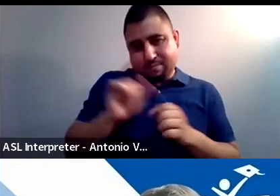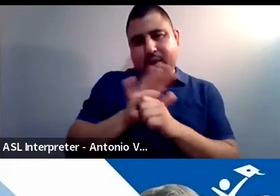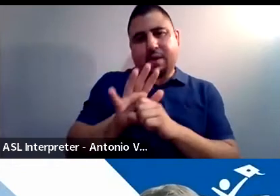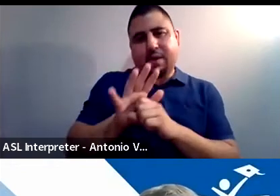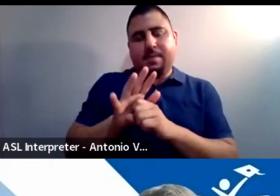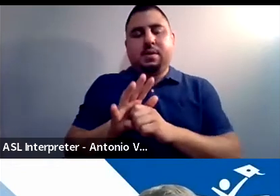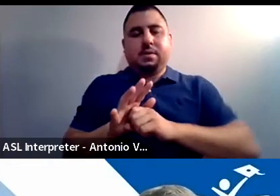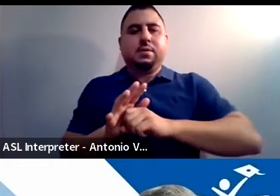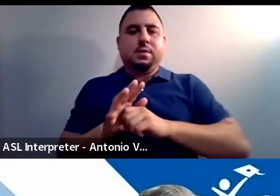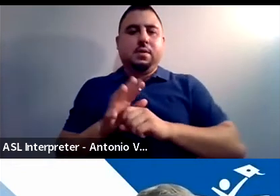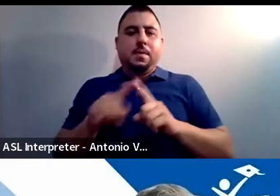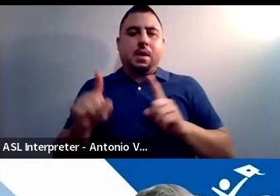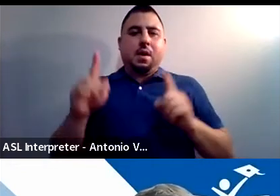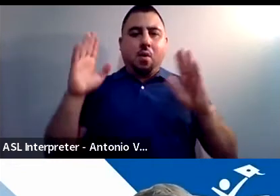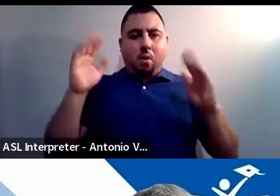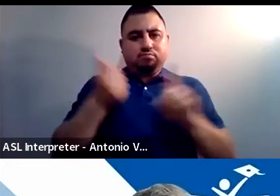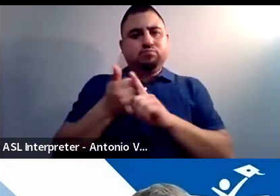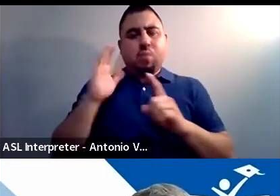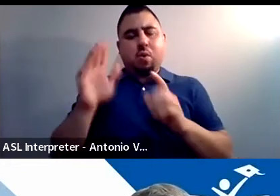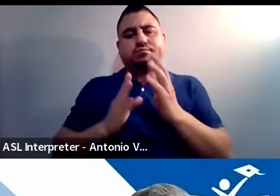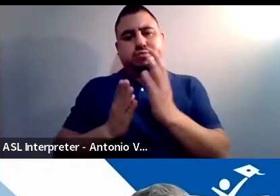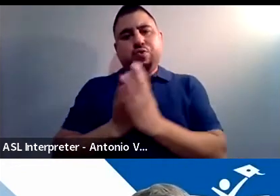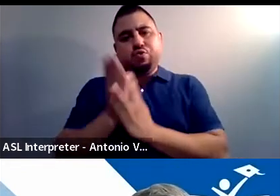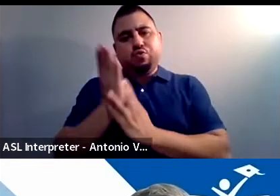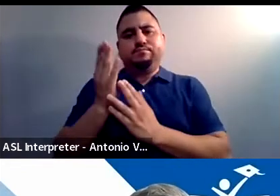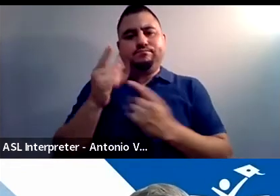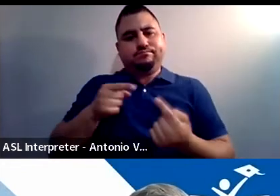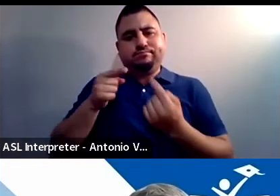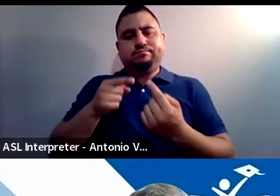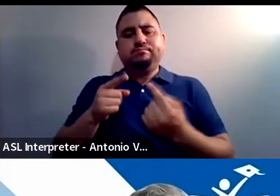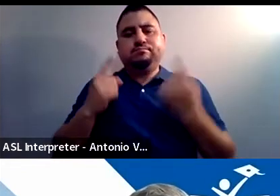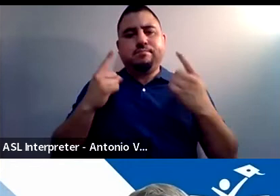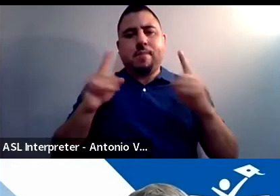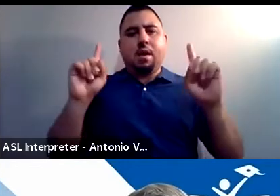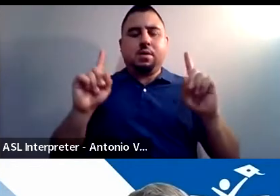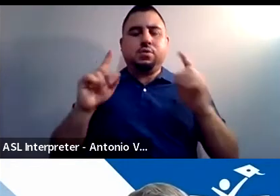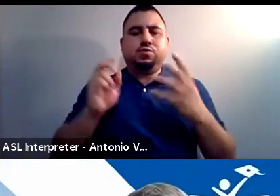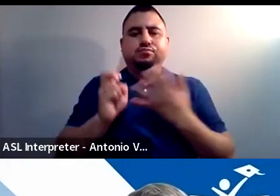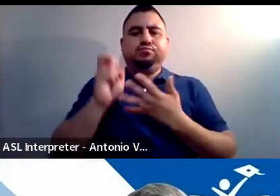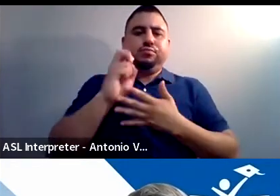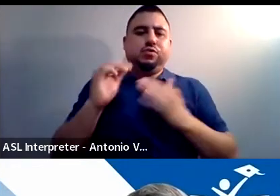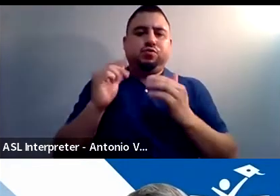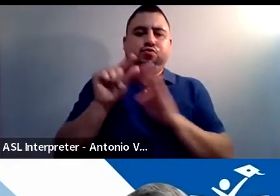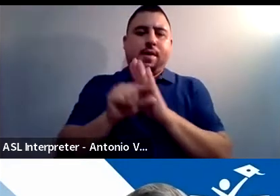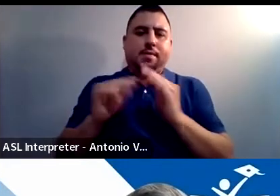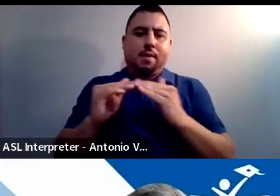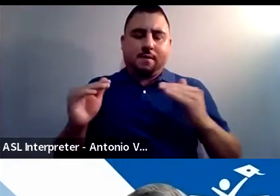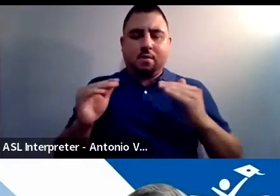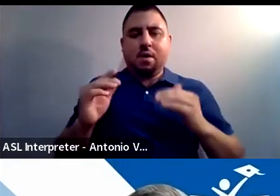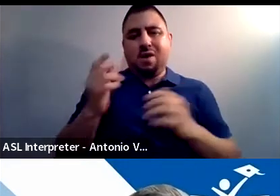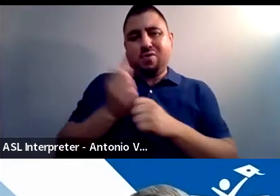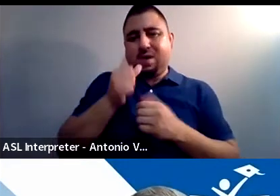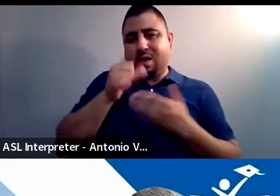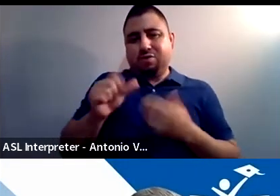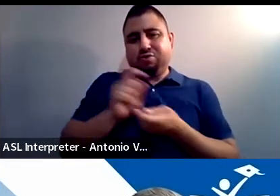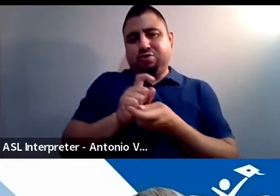and to COVID, but I have hopes that he will get through these obstacles and he will reach grade level soon. That recently I received a letter that they want